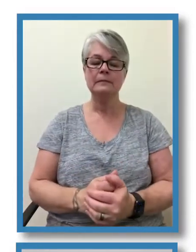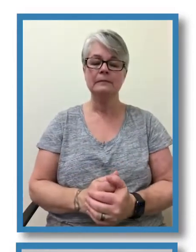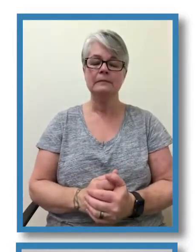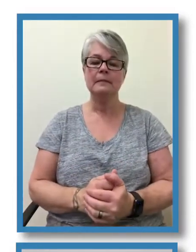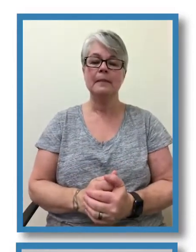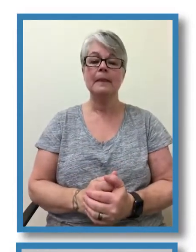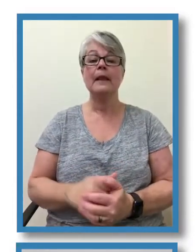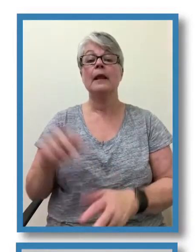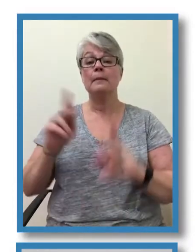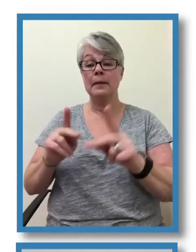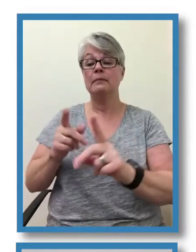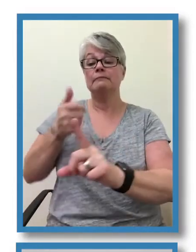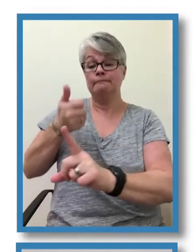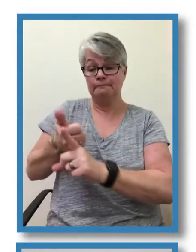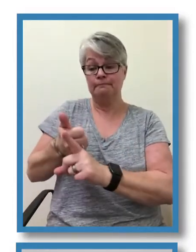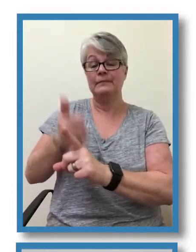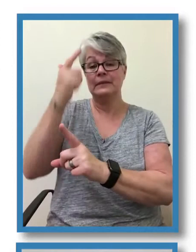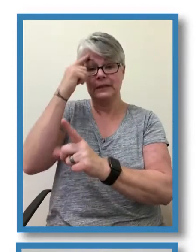combination of